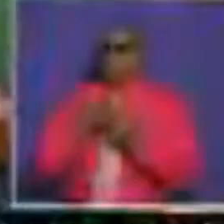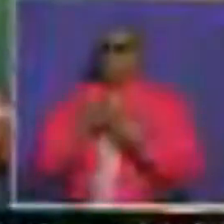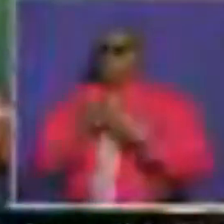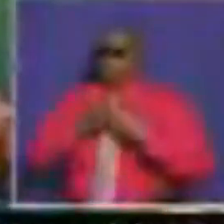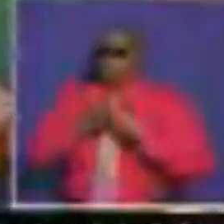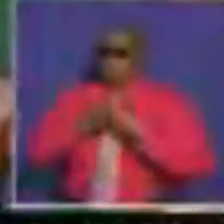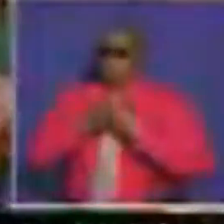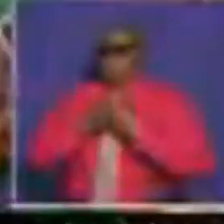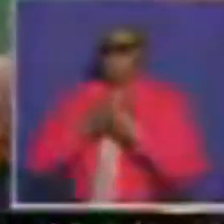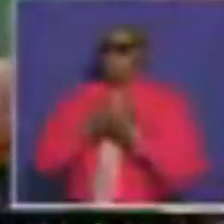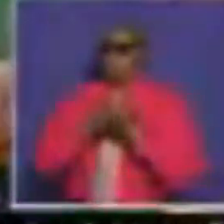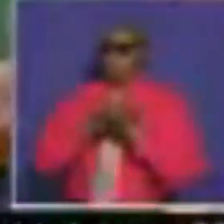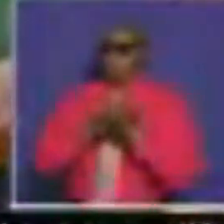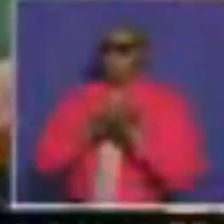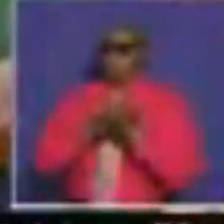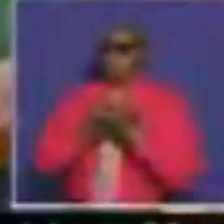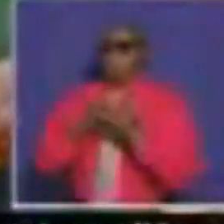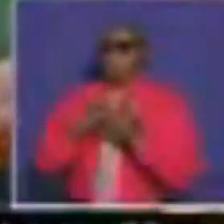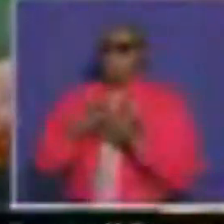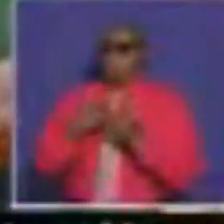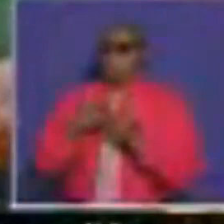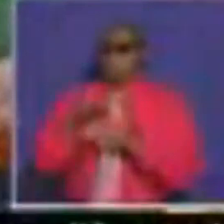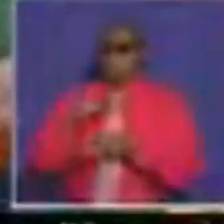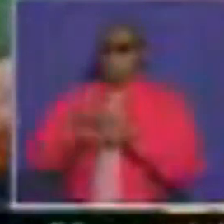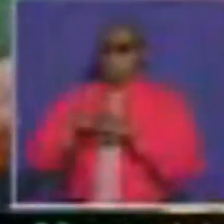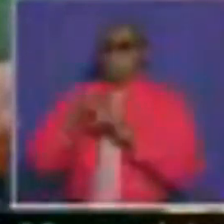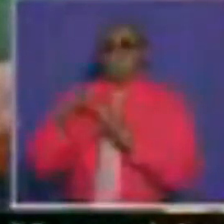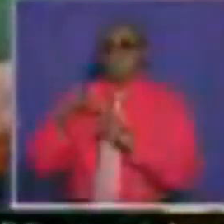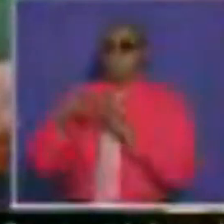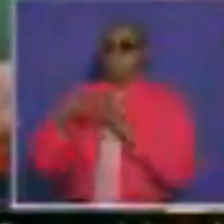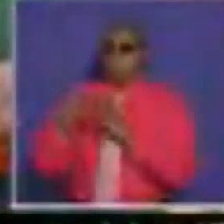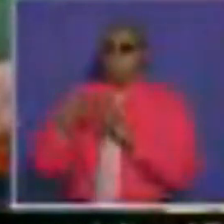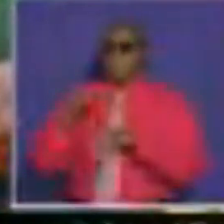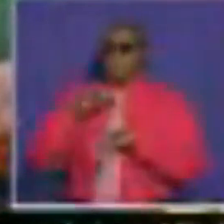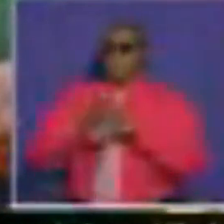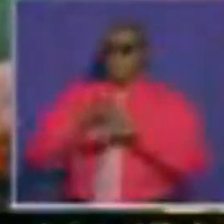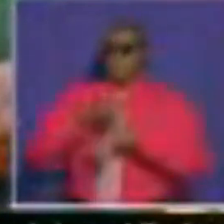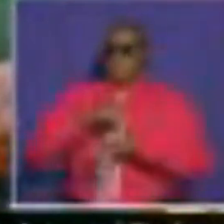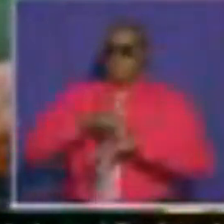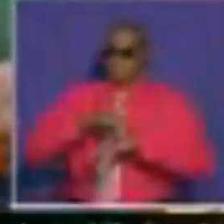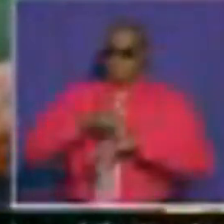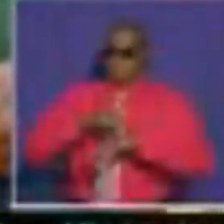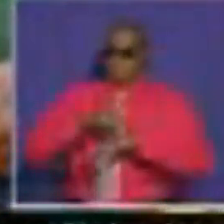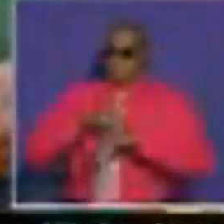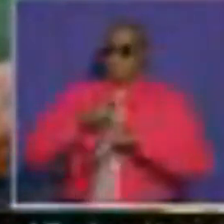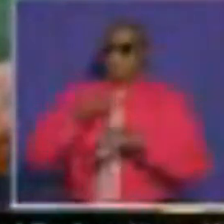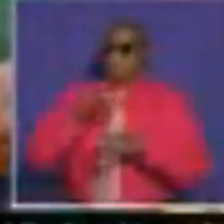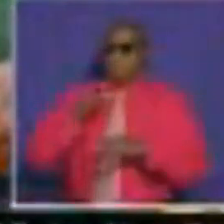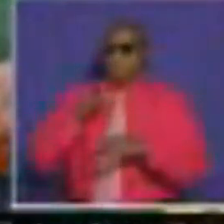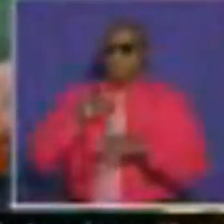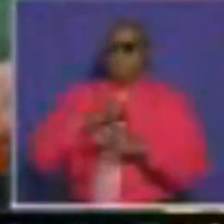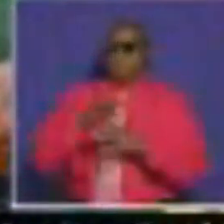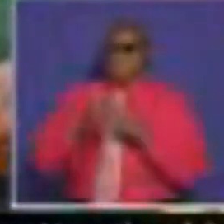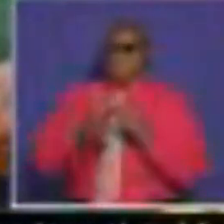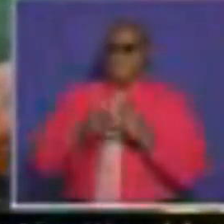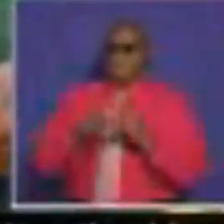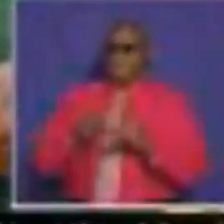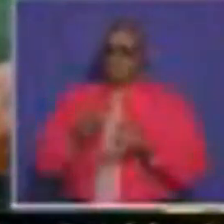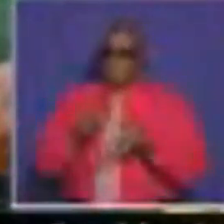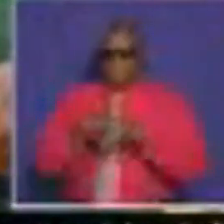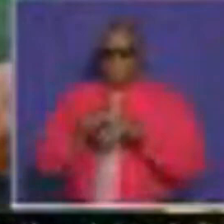in ensuring that our fans get a good experience and have a good time this weekend as